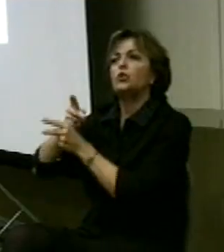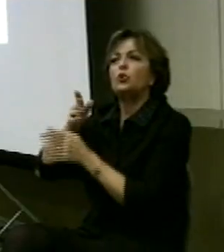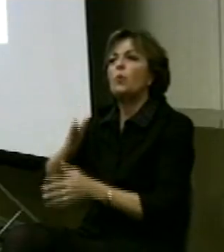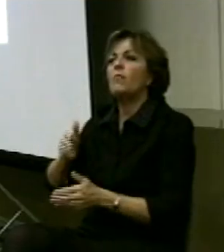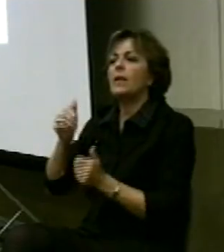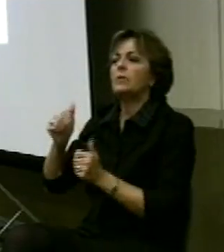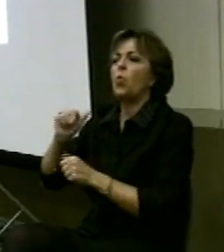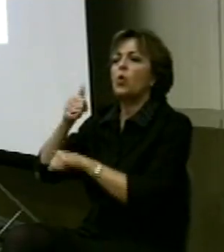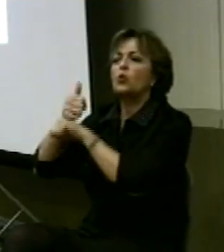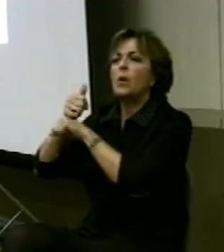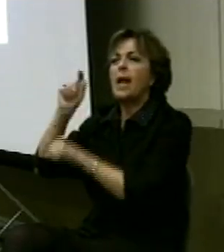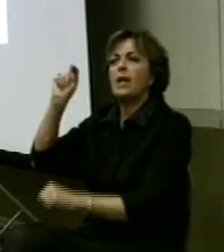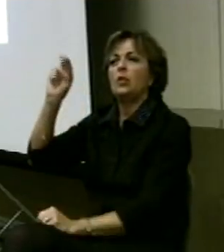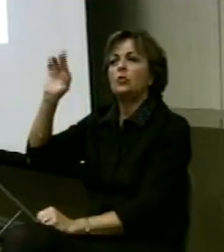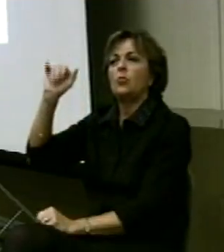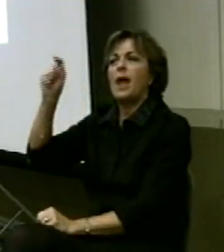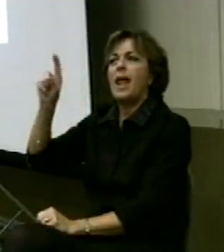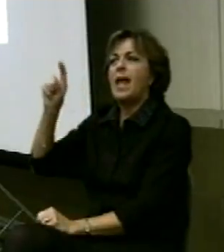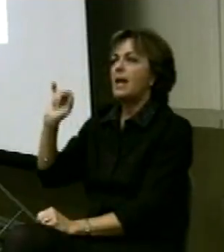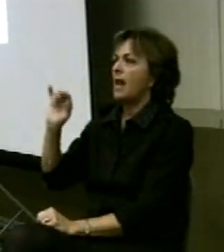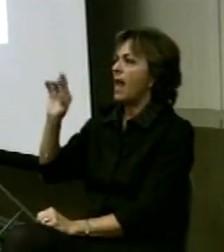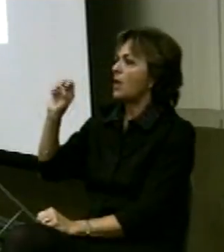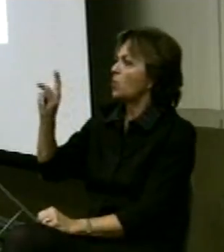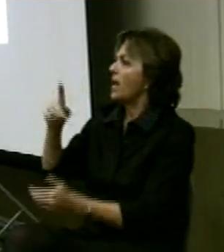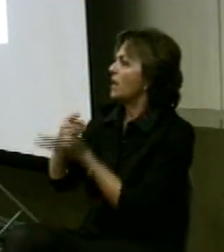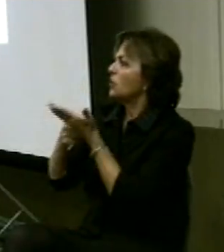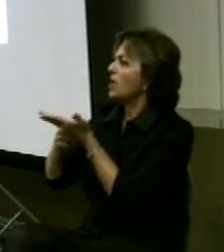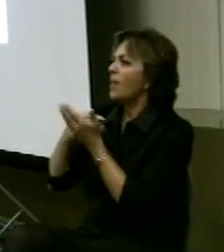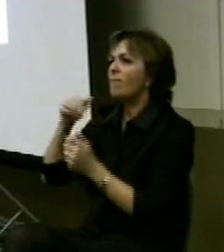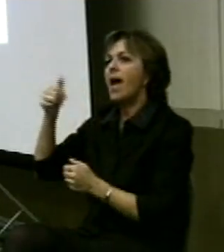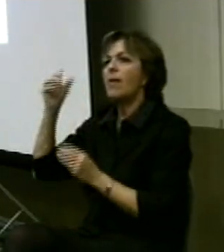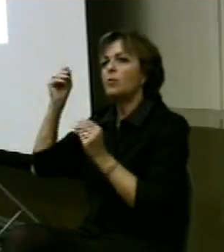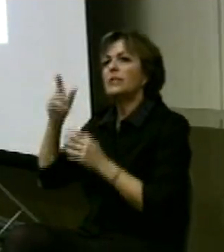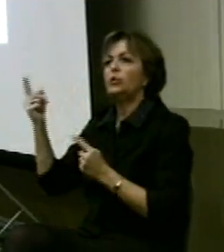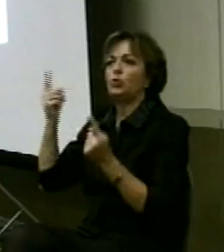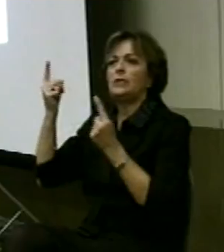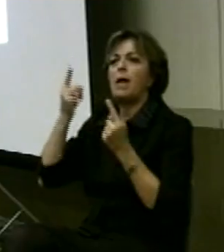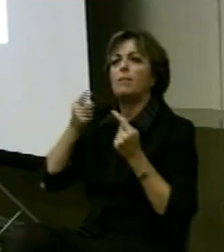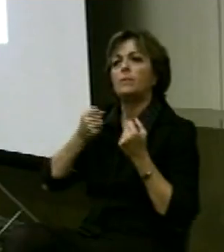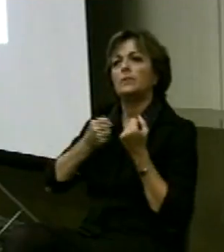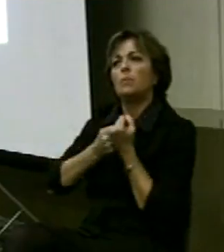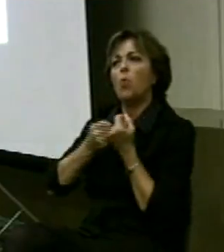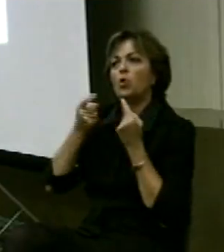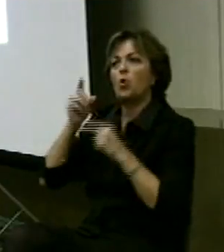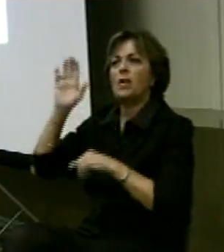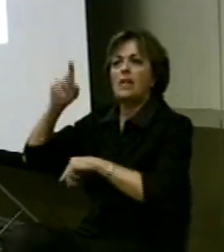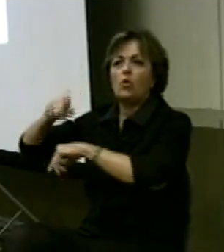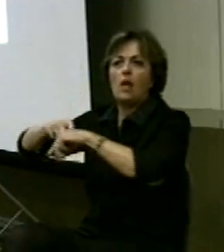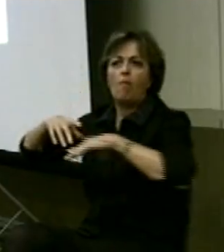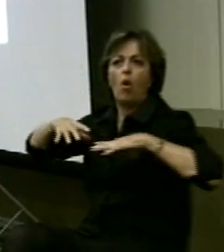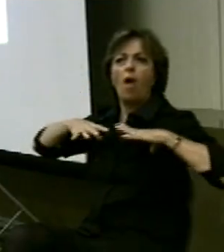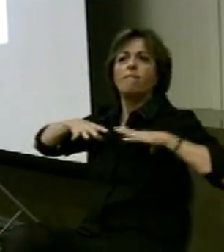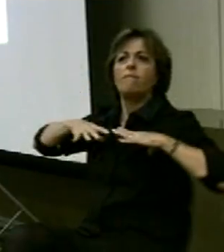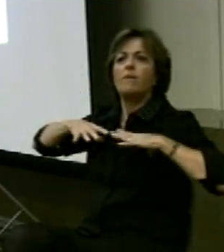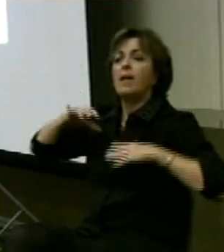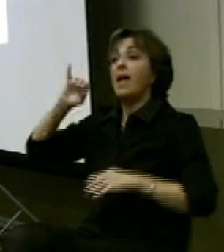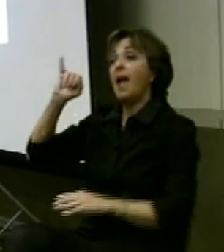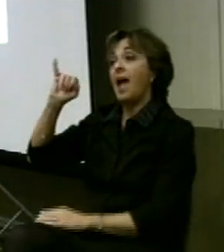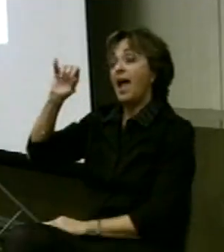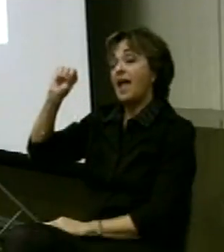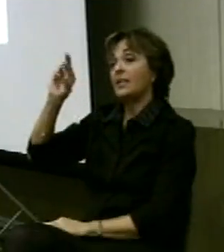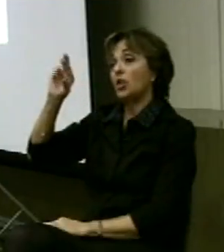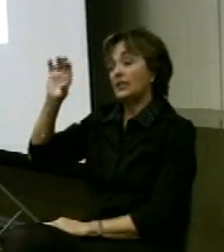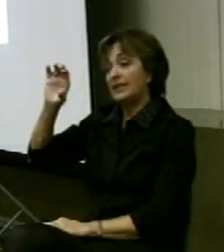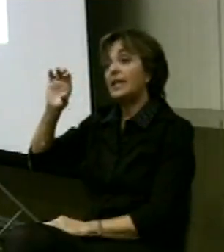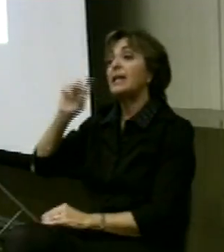create a triad like Rick talks about and have some other teachers come in and support you during their times off. Also, ISRC is available for